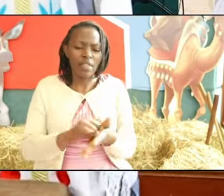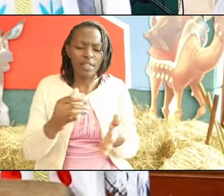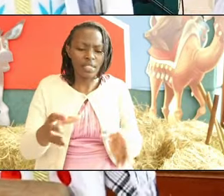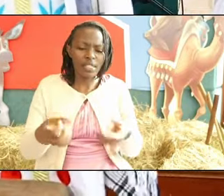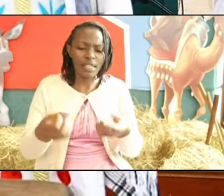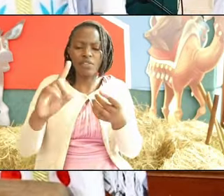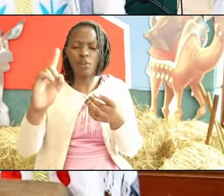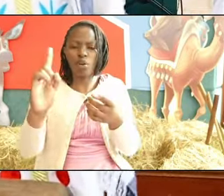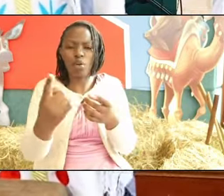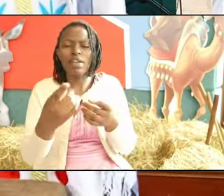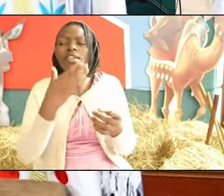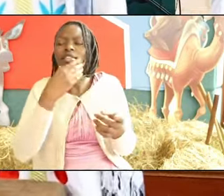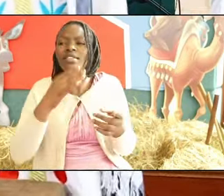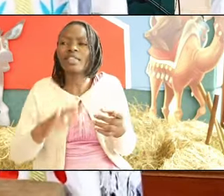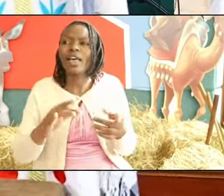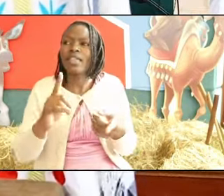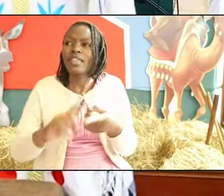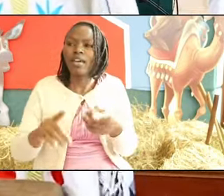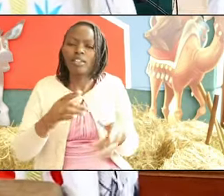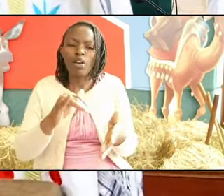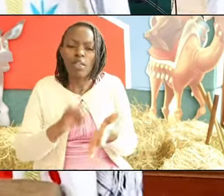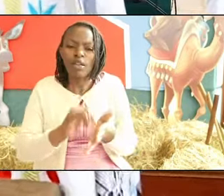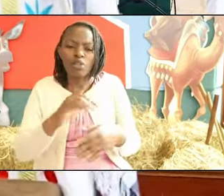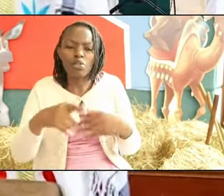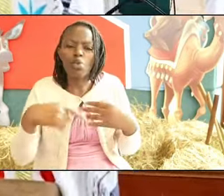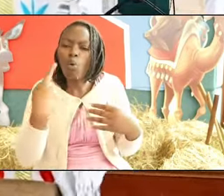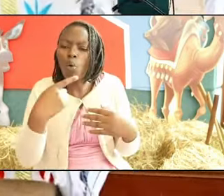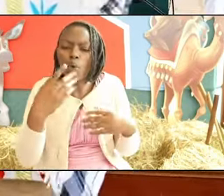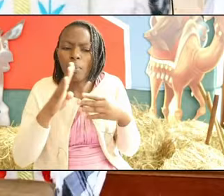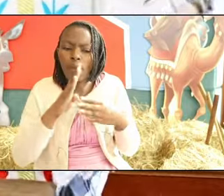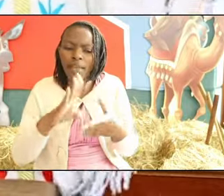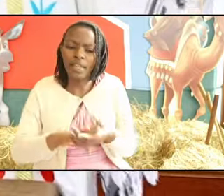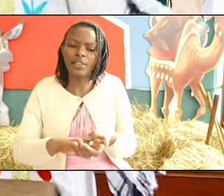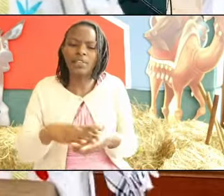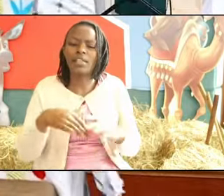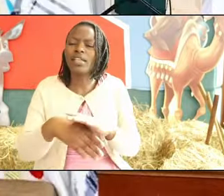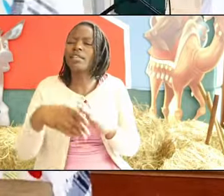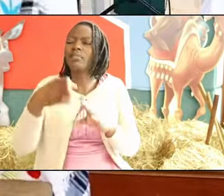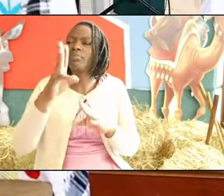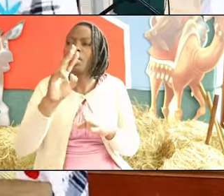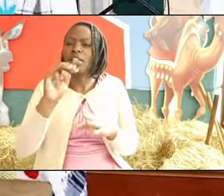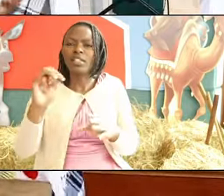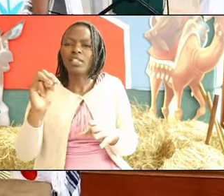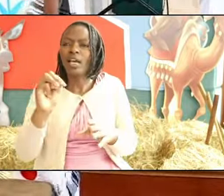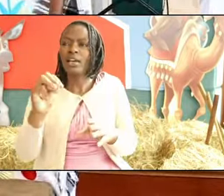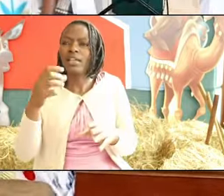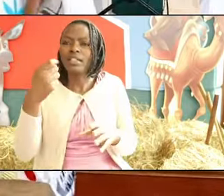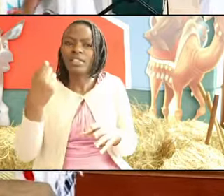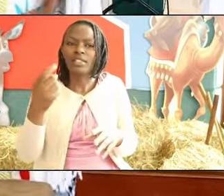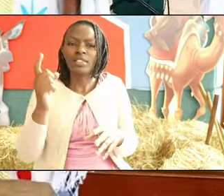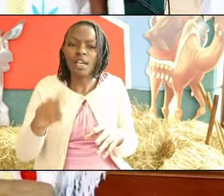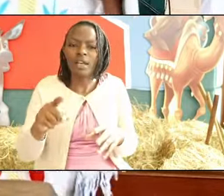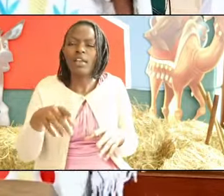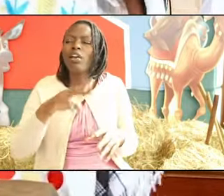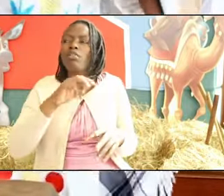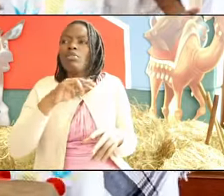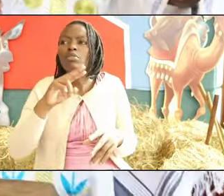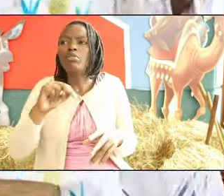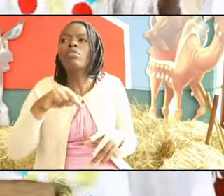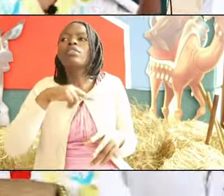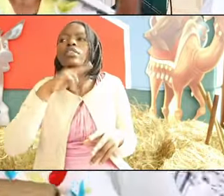that whosoever believes on him will not perish, but have the everlasting life. That is